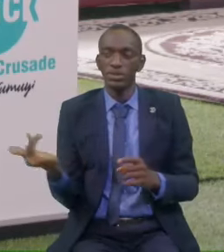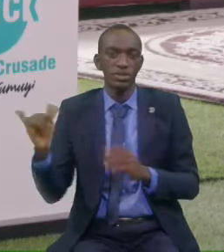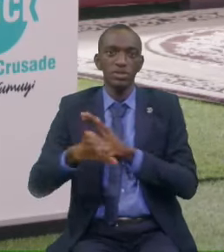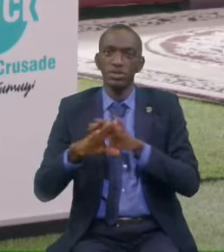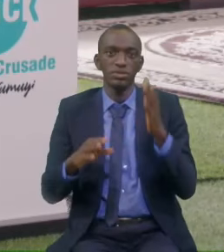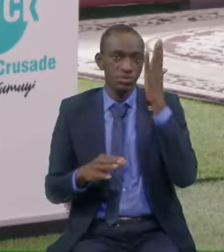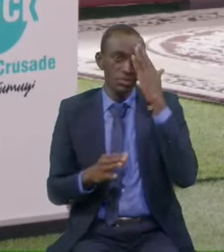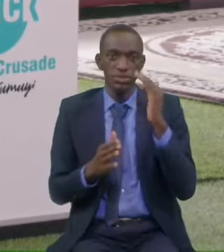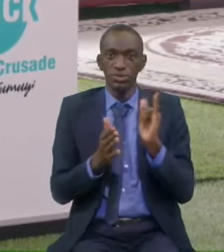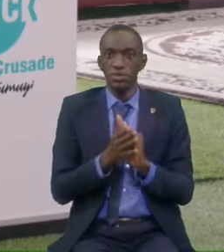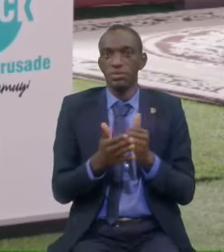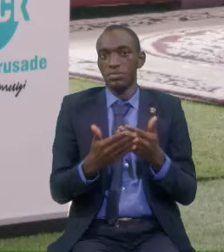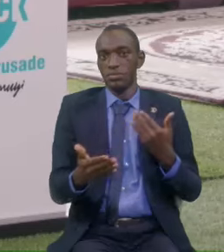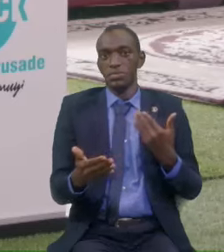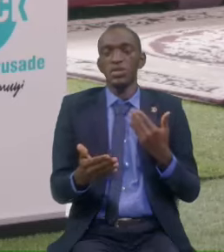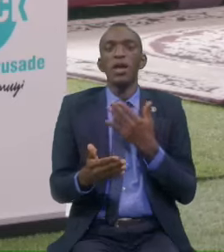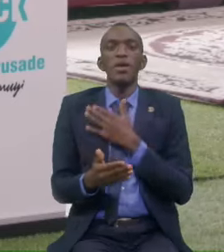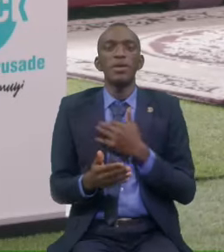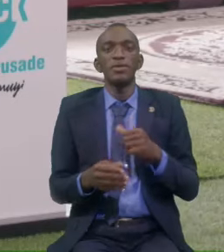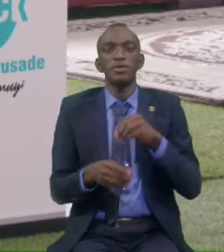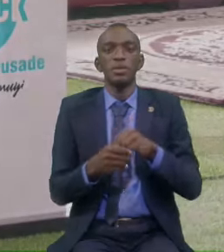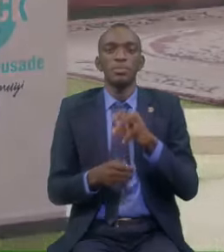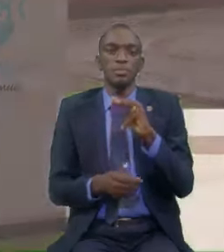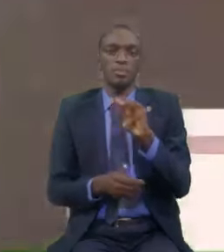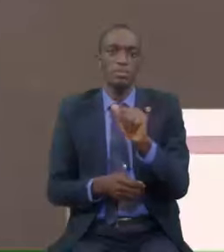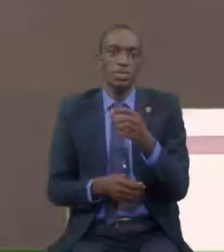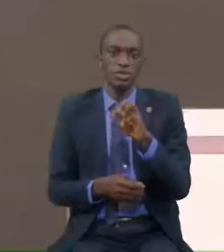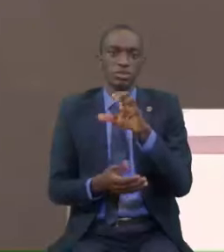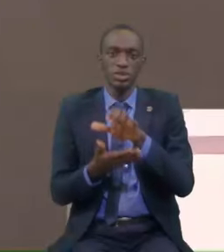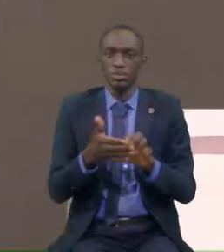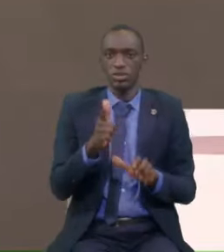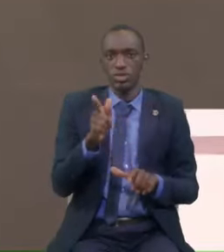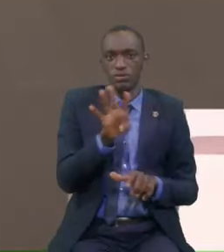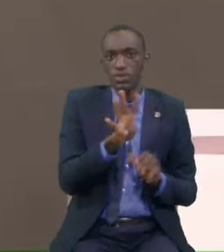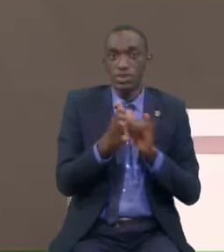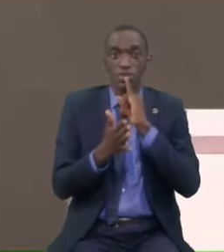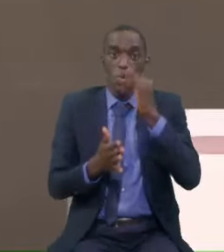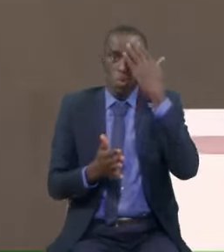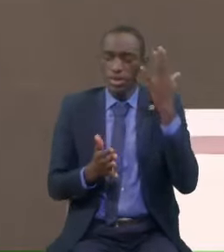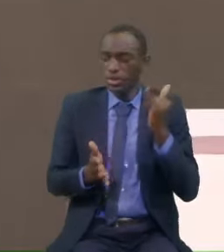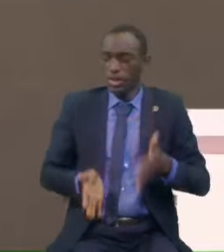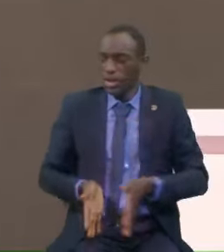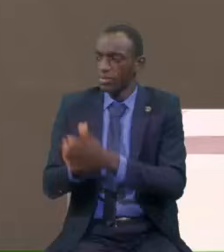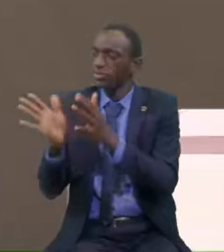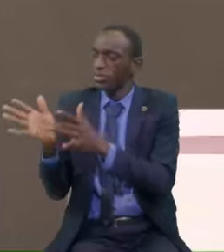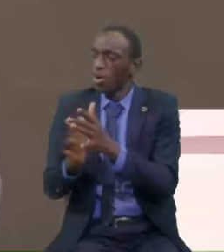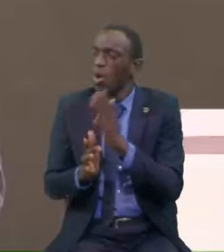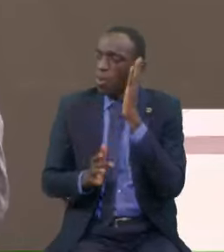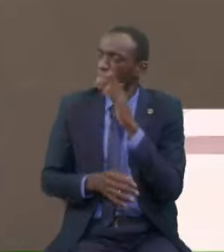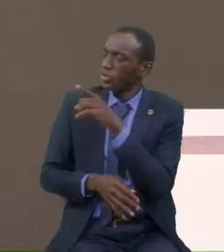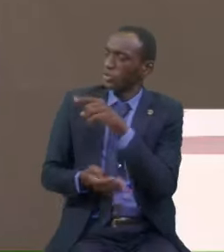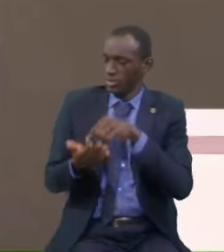in Matthew chapter 24. That's why they were asking, will you at this time bring the kingdom